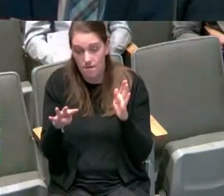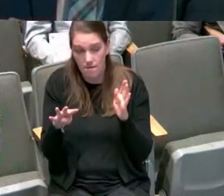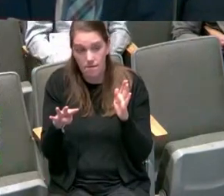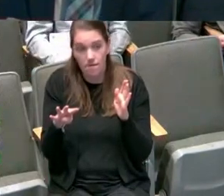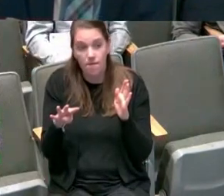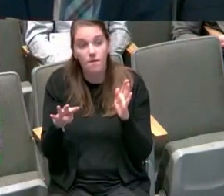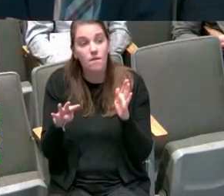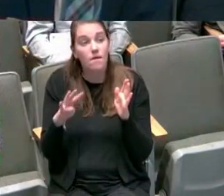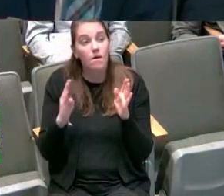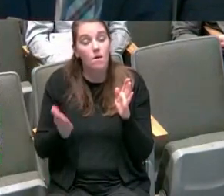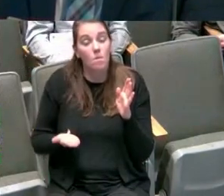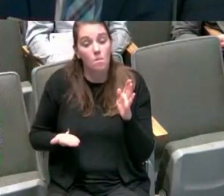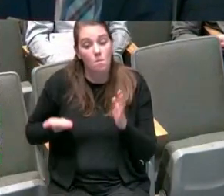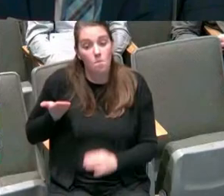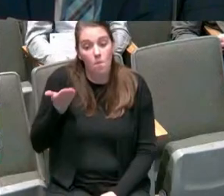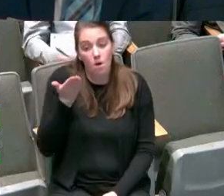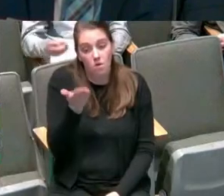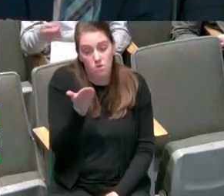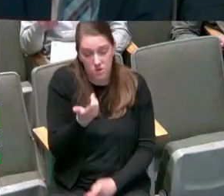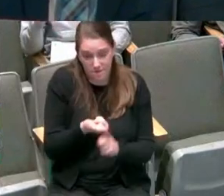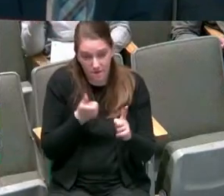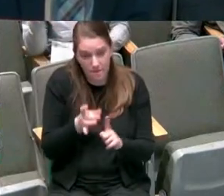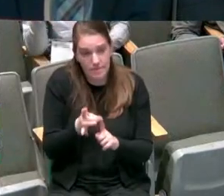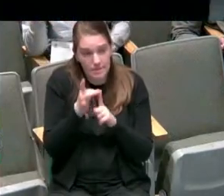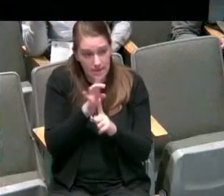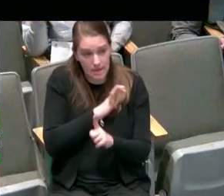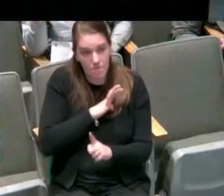again motion from the select board